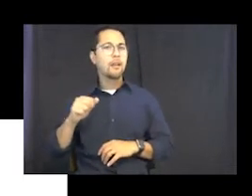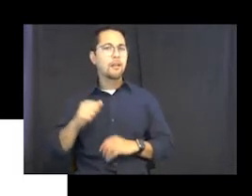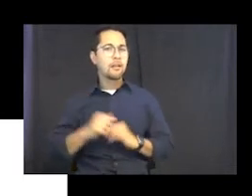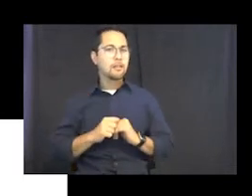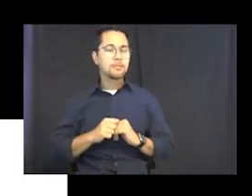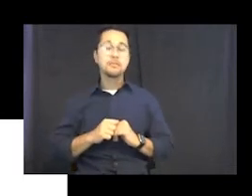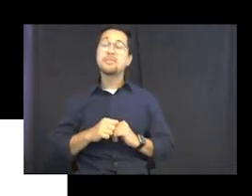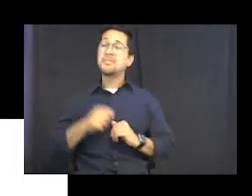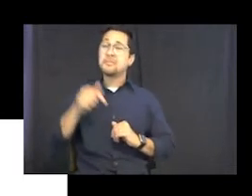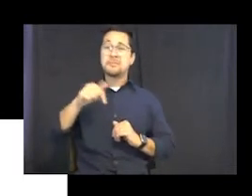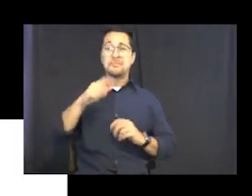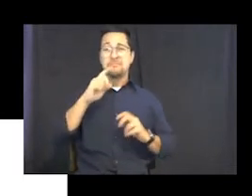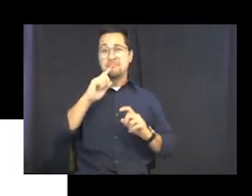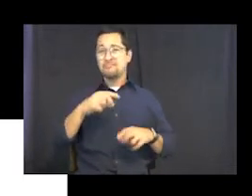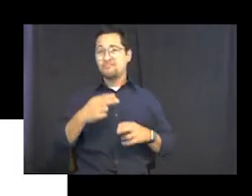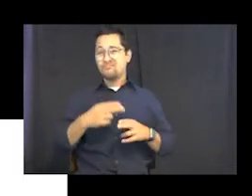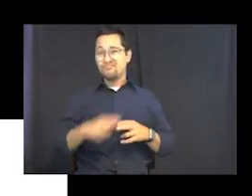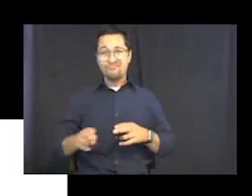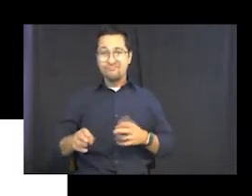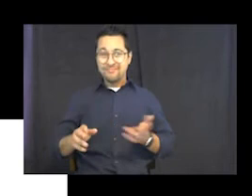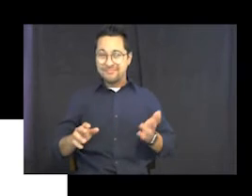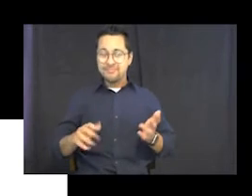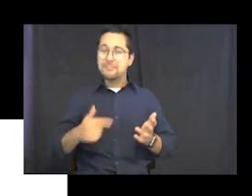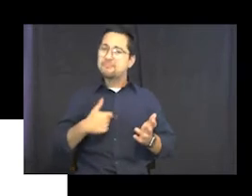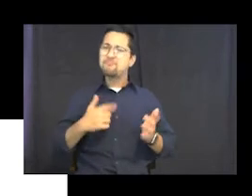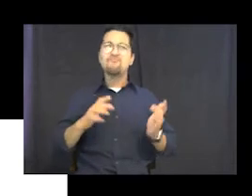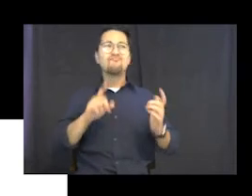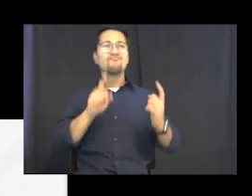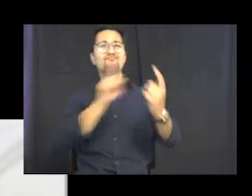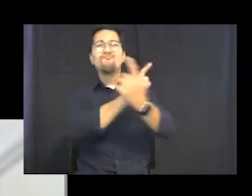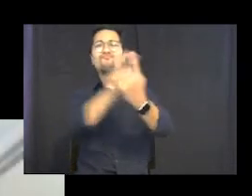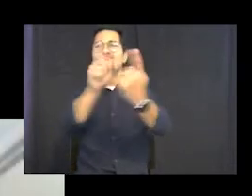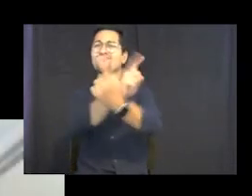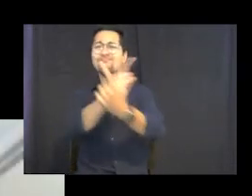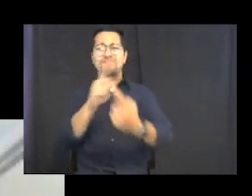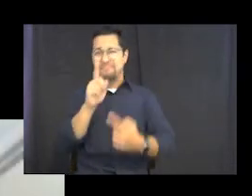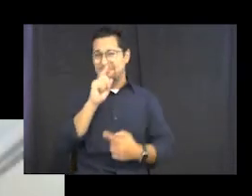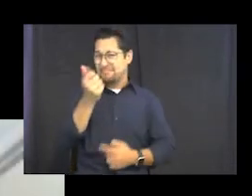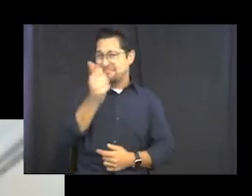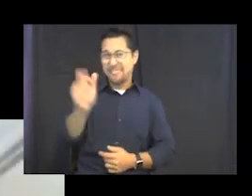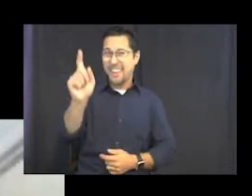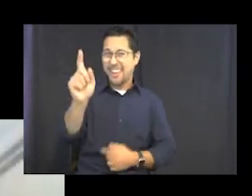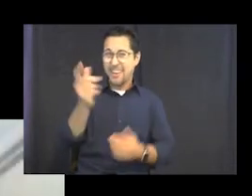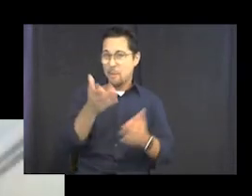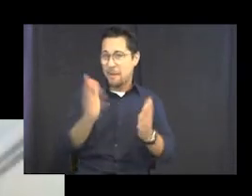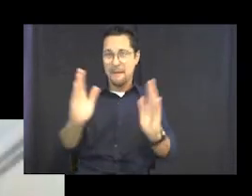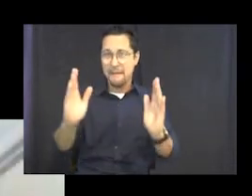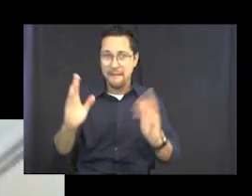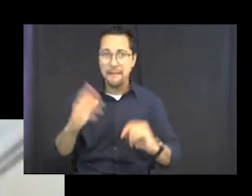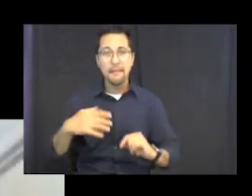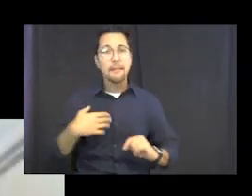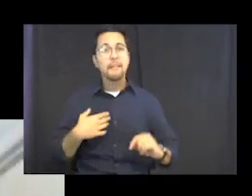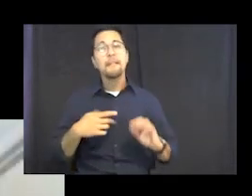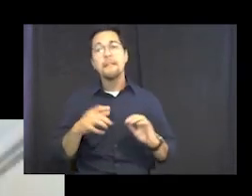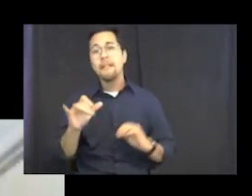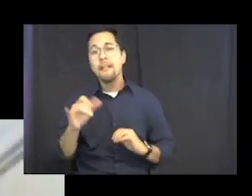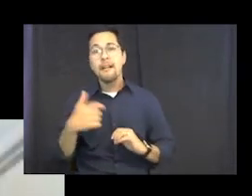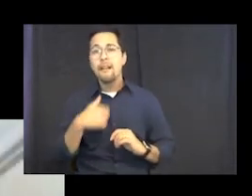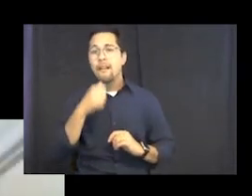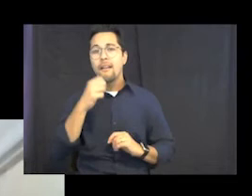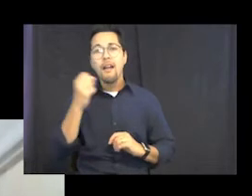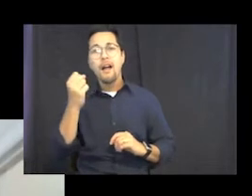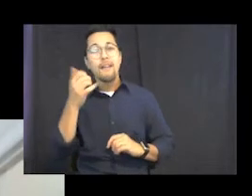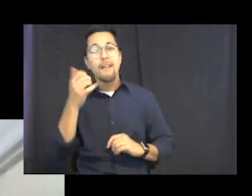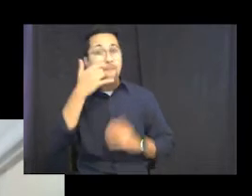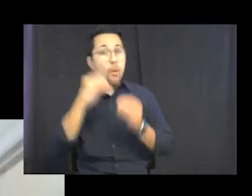just a short one for me. I just make connections in any ways that I can find. And that means never throwing away